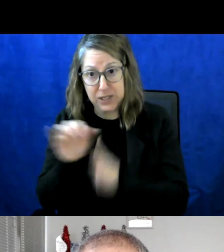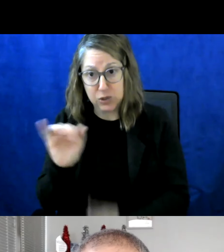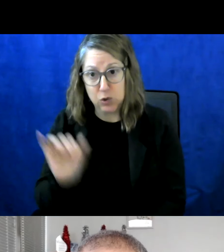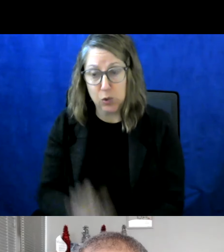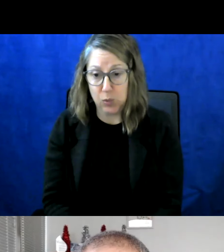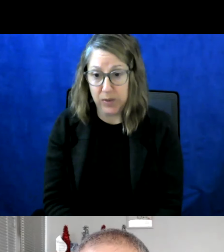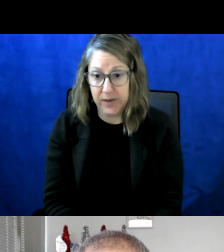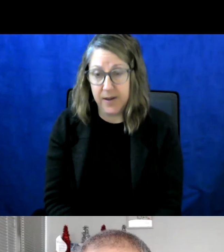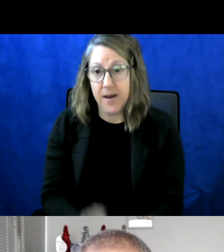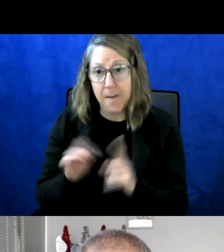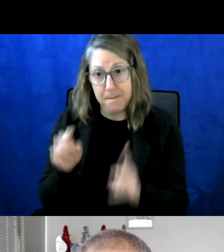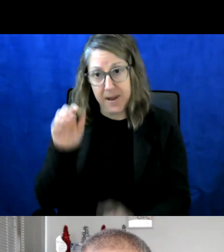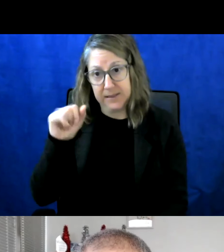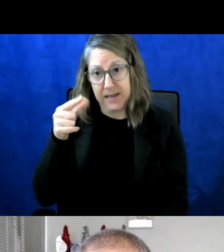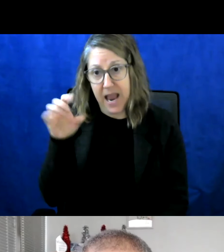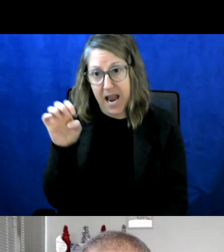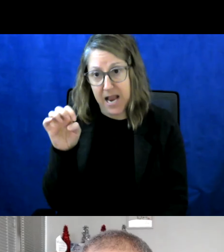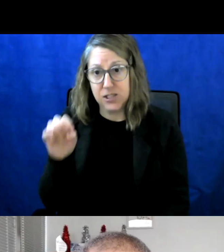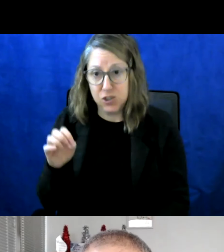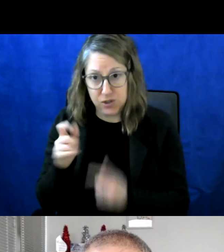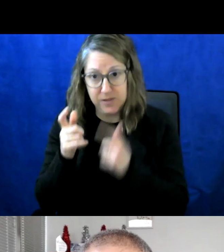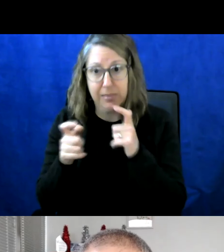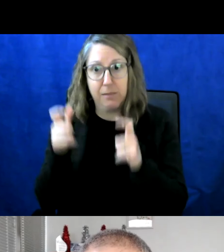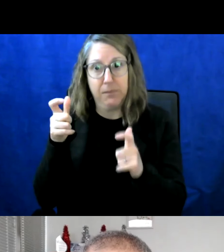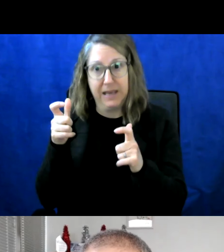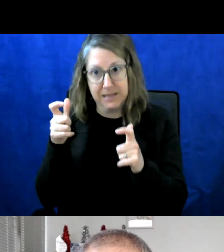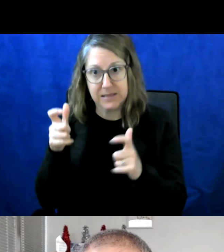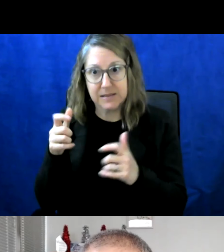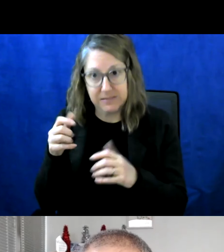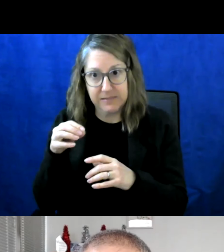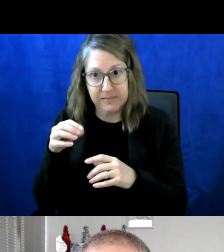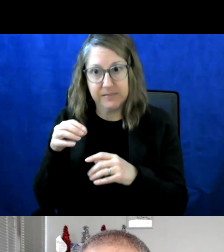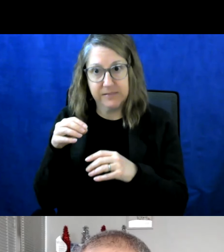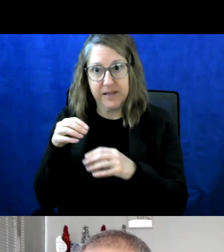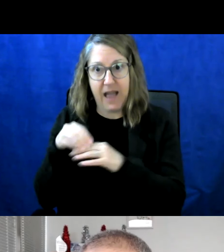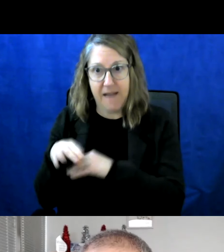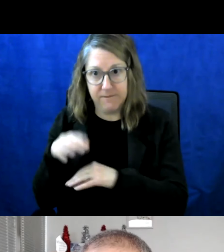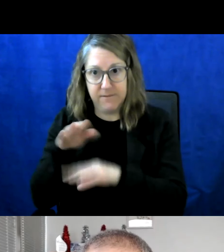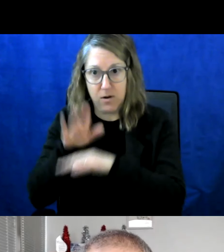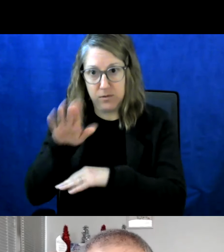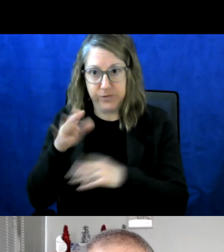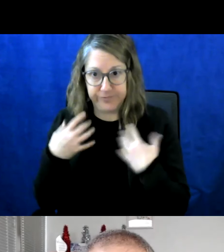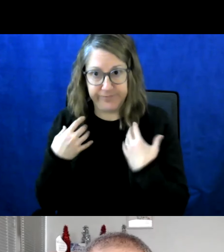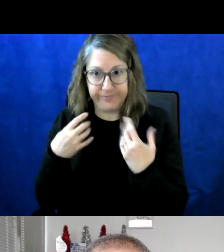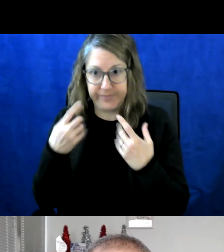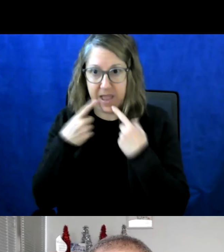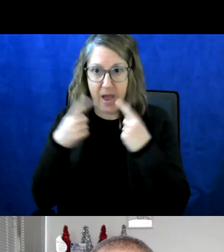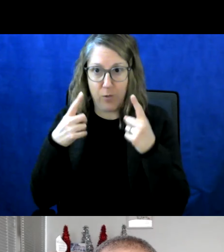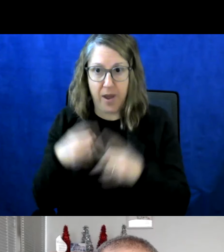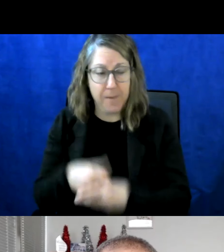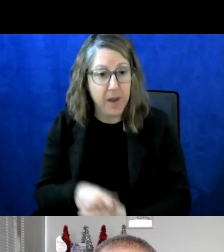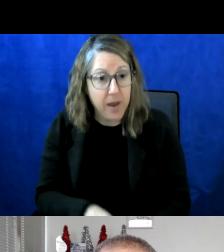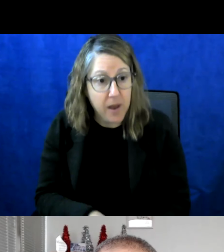Absolutely. But age is the biggest predictor. Super important to know. Let's just end up